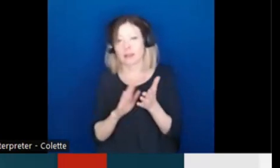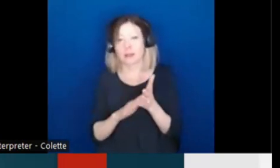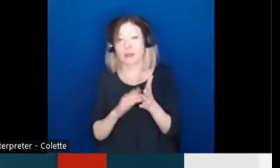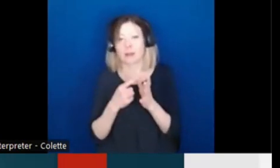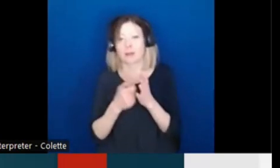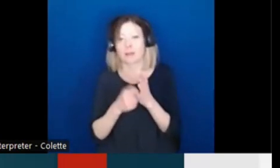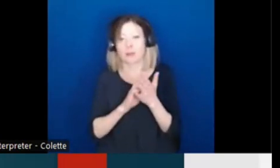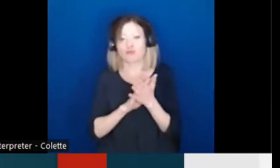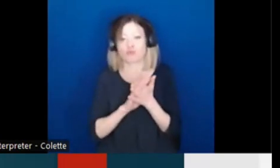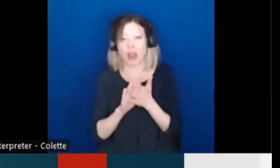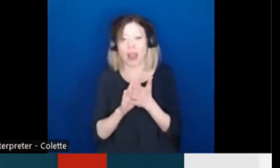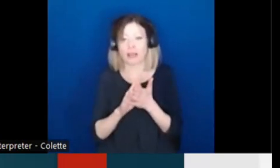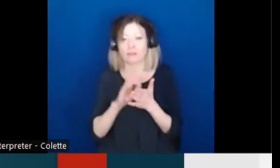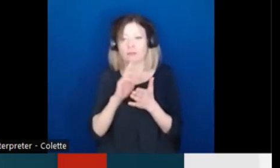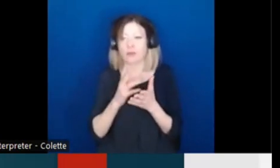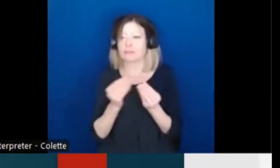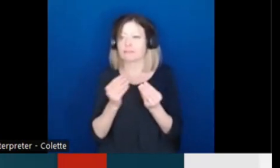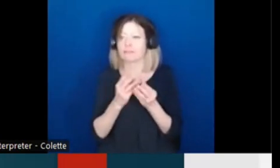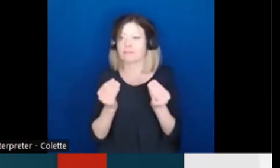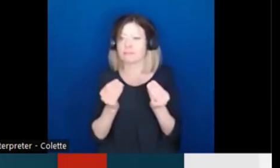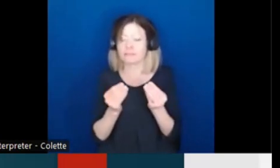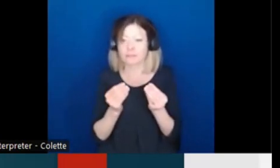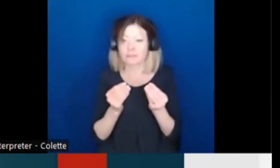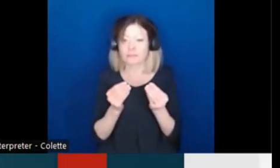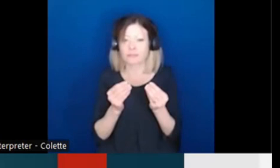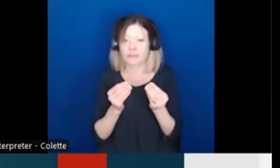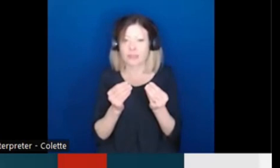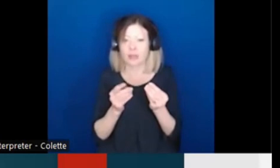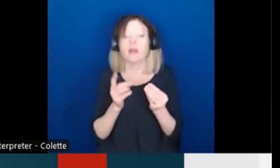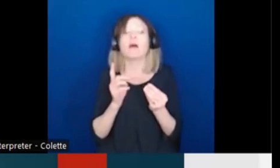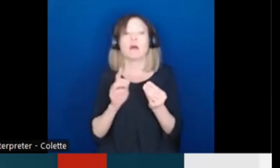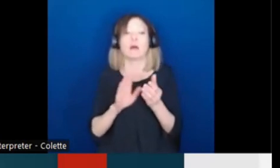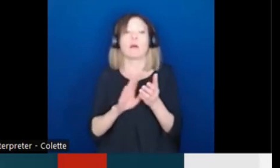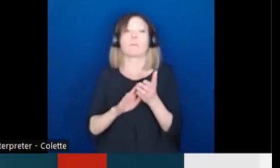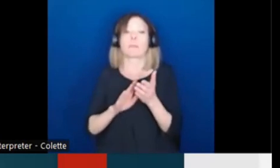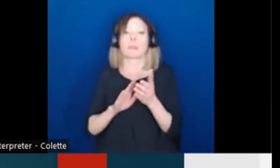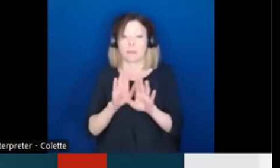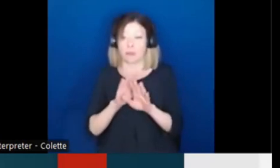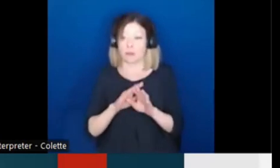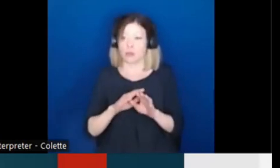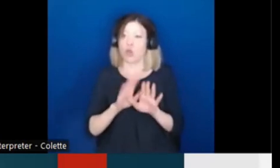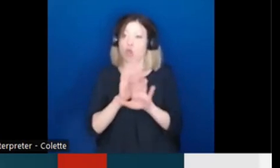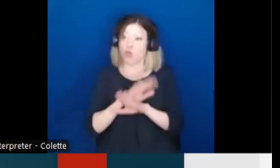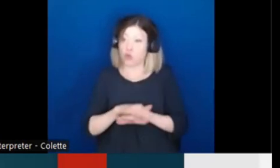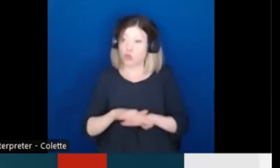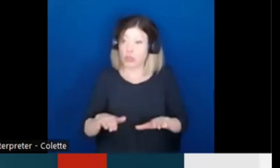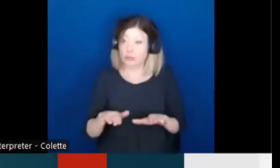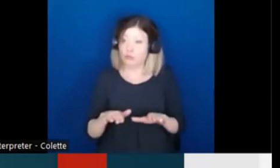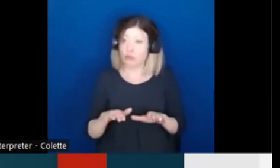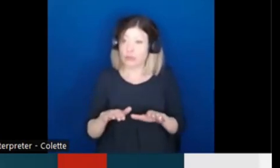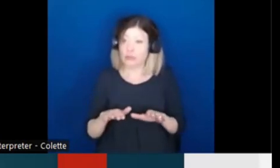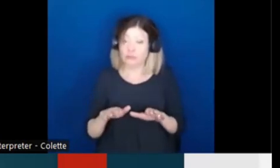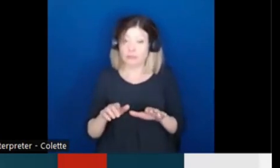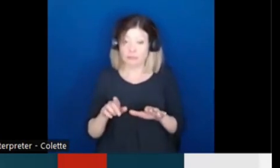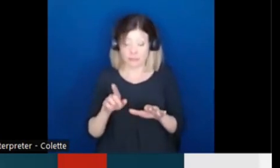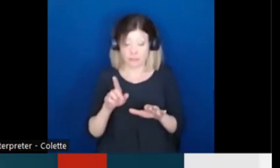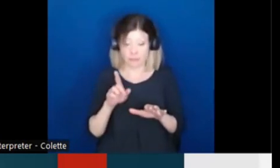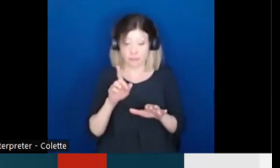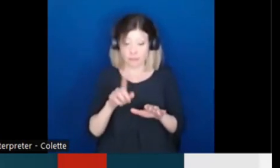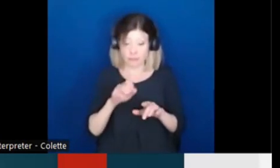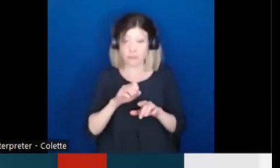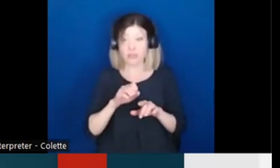not such an influential part of the children's life with the family they had together, because unfortunately she died when they were